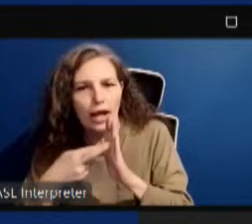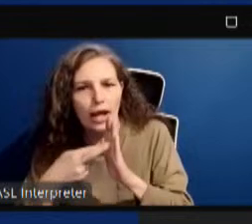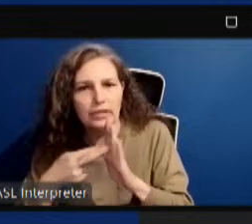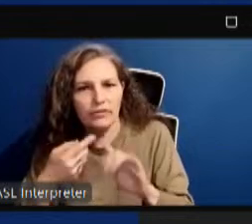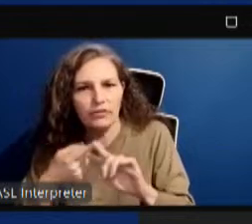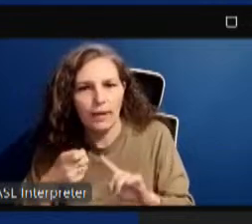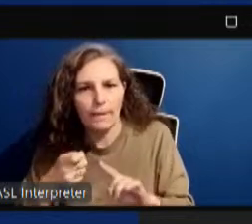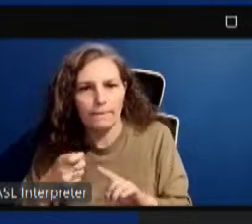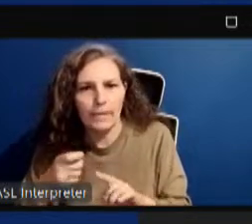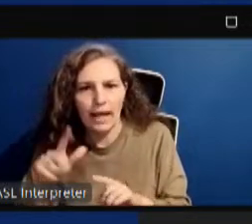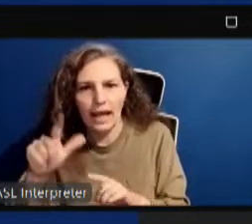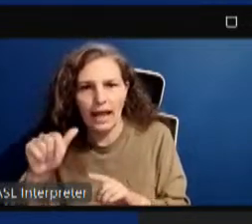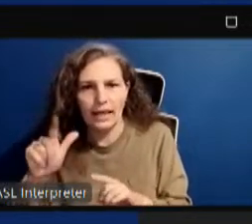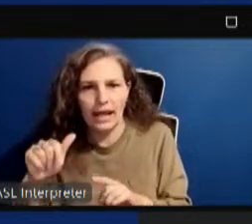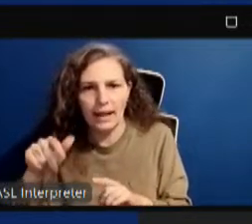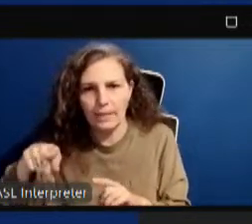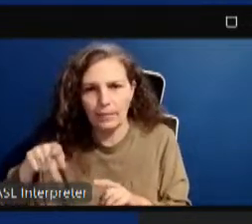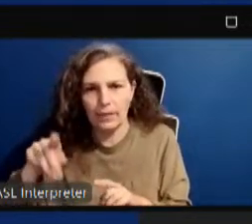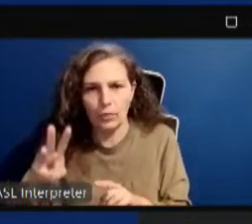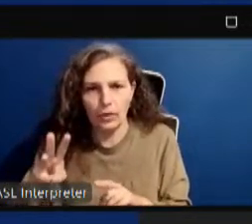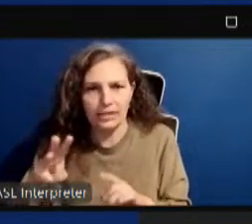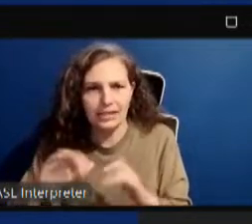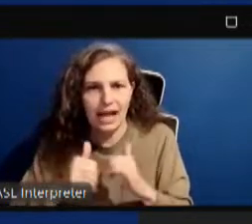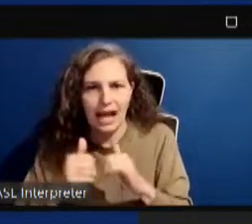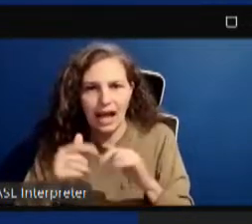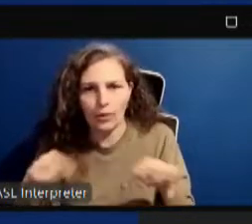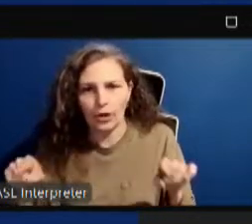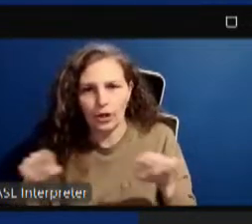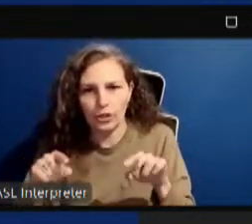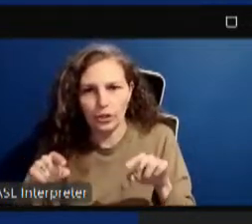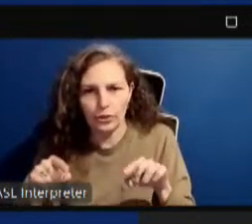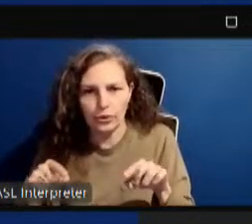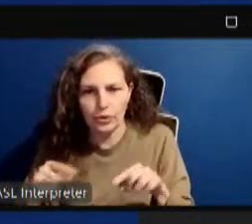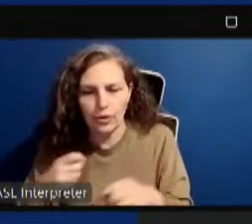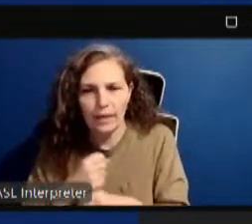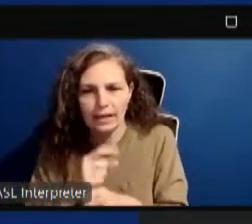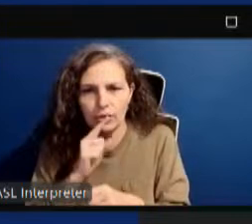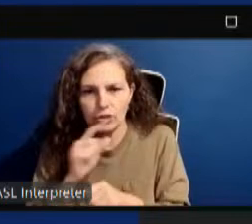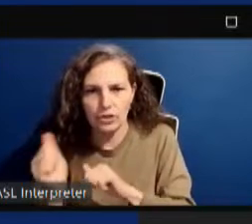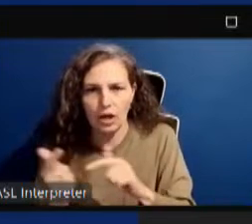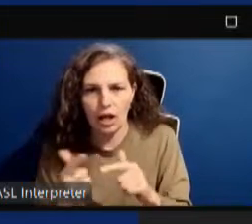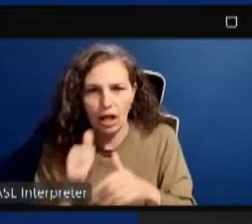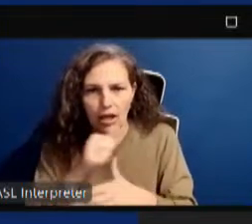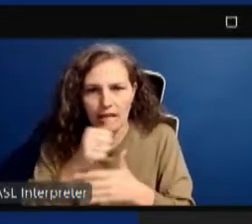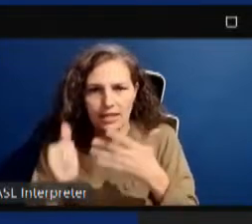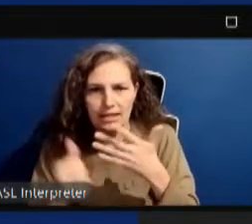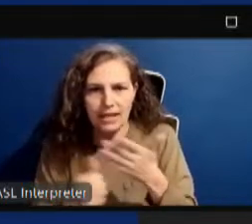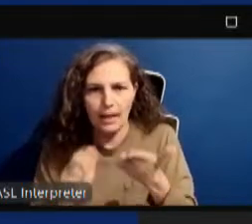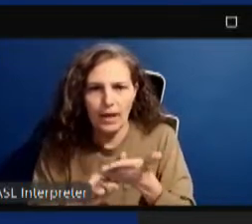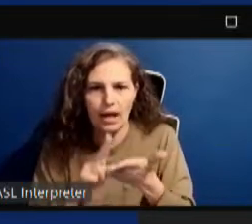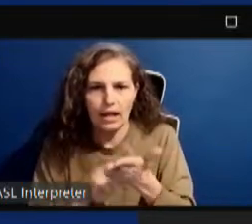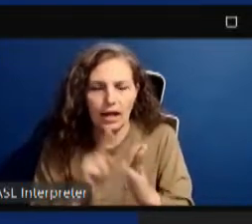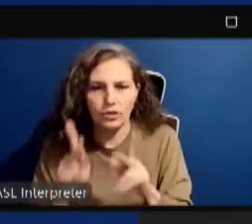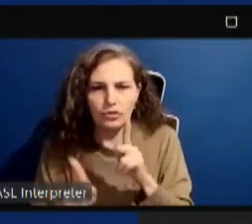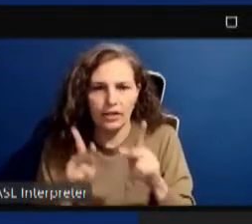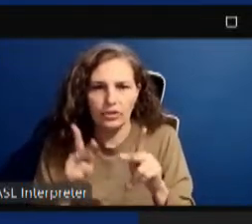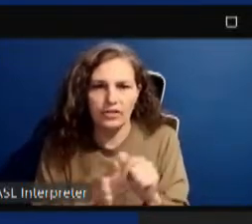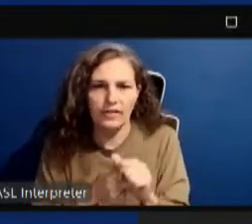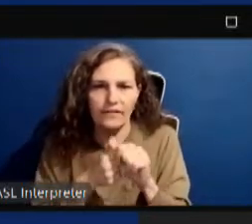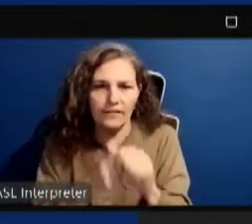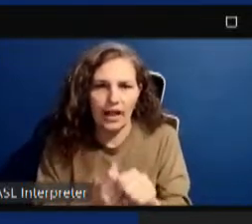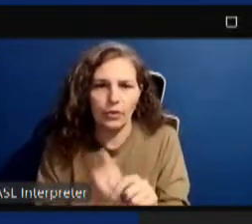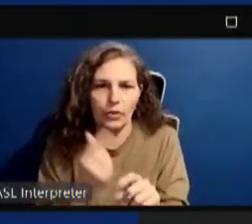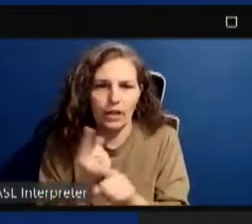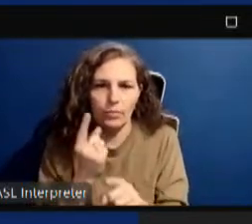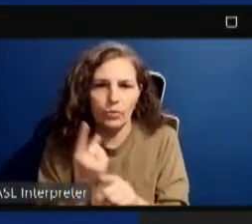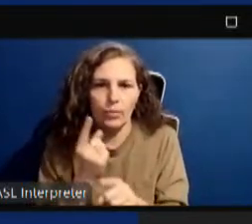you and Public Works are ensuring that the performance of all subcontractors is following the appropriate guidelines and safety